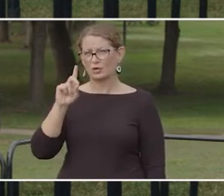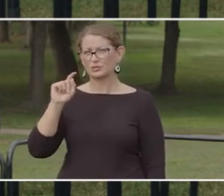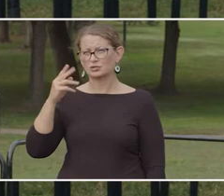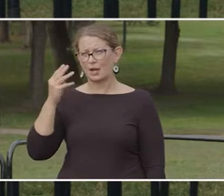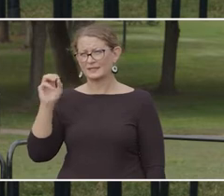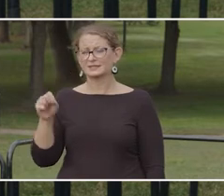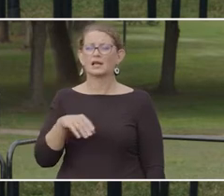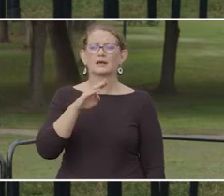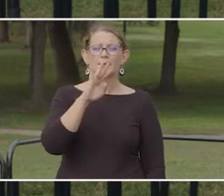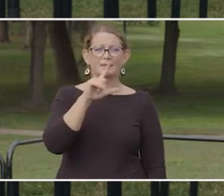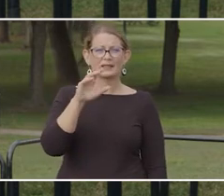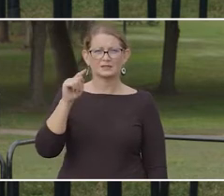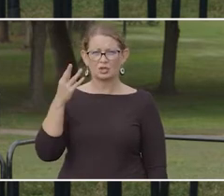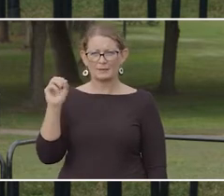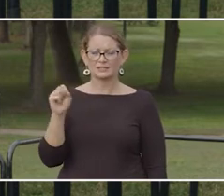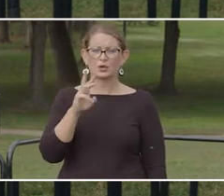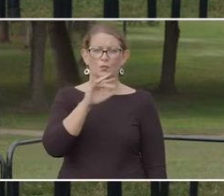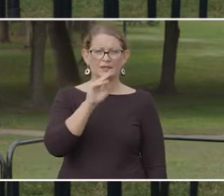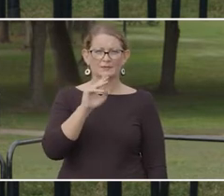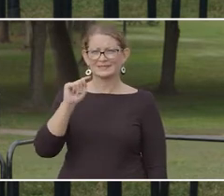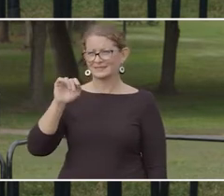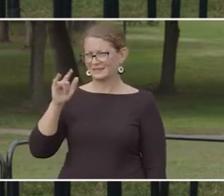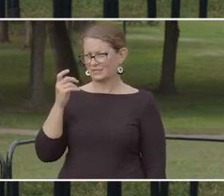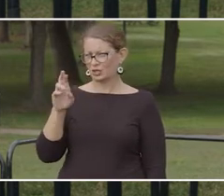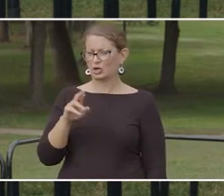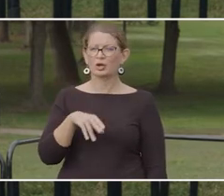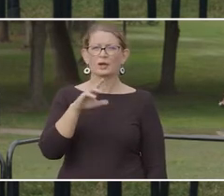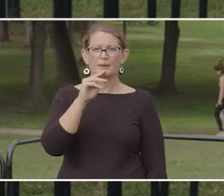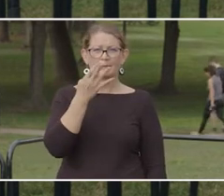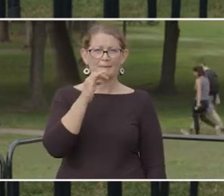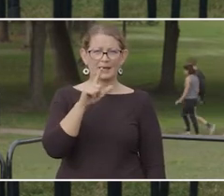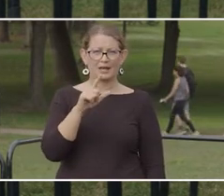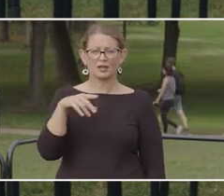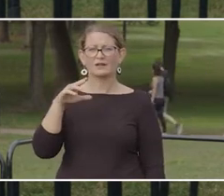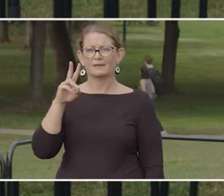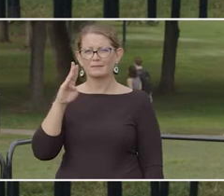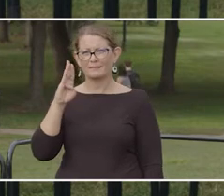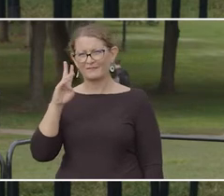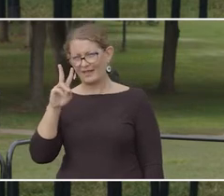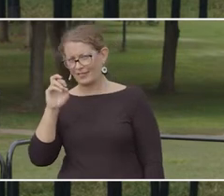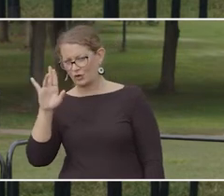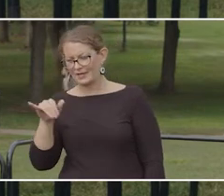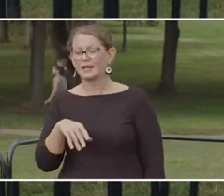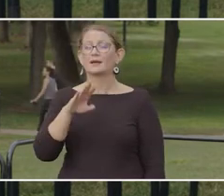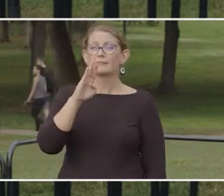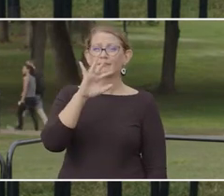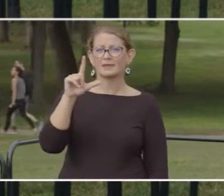Thomas. William Michael Tigner. Michael Patrick Valerie. Billy Ray